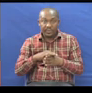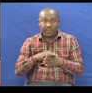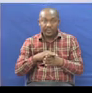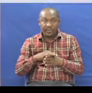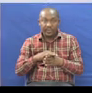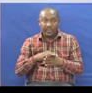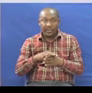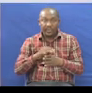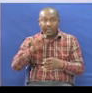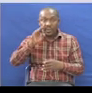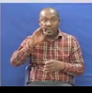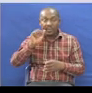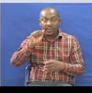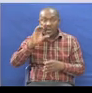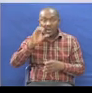quadratic